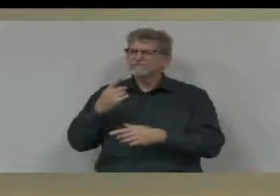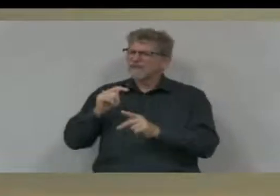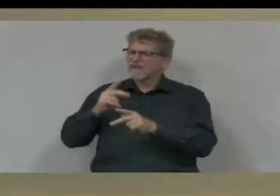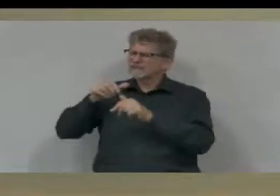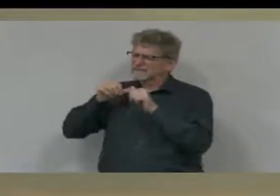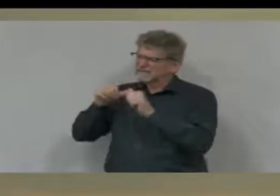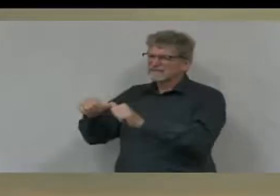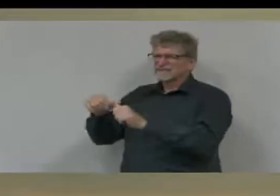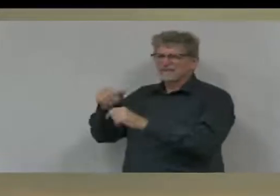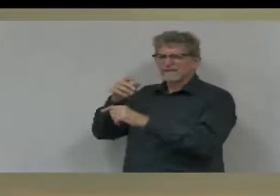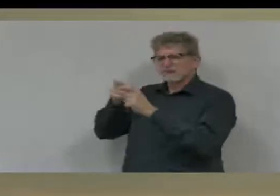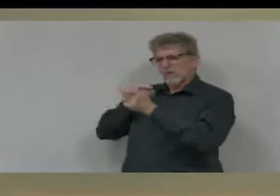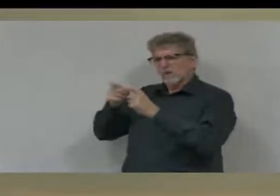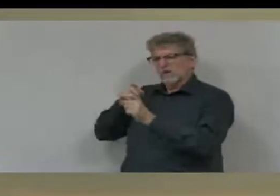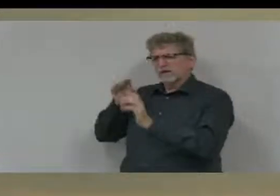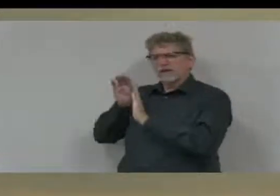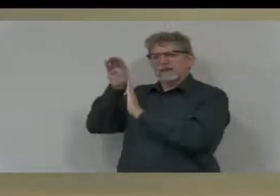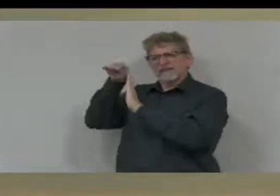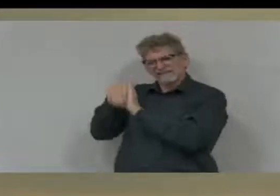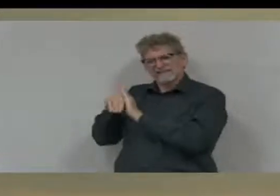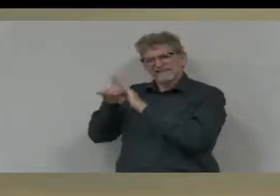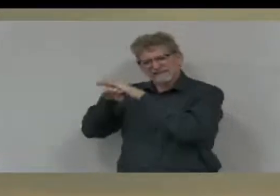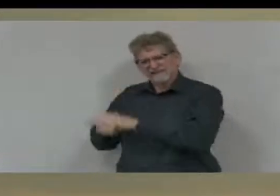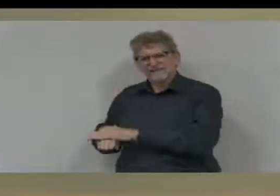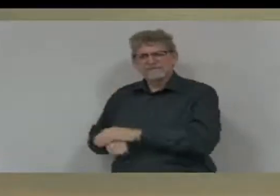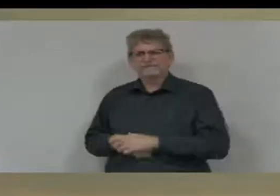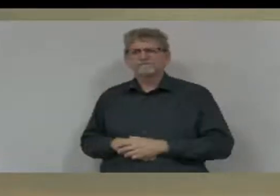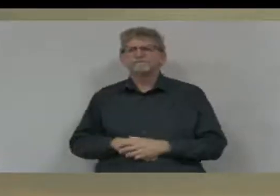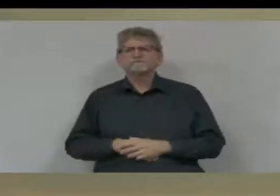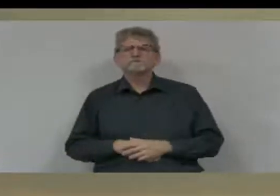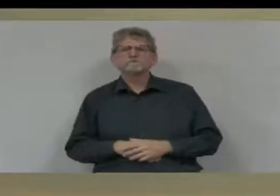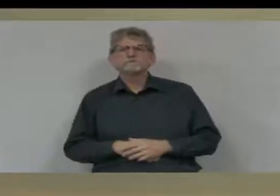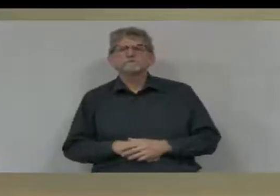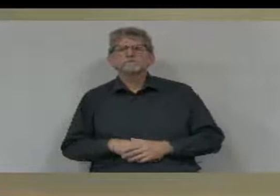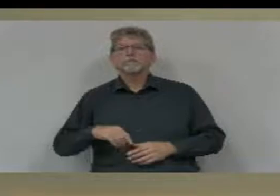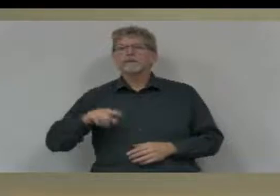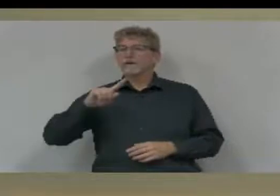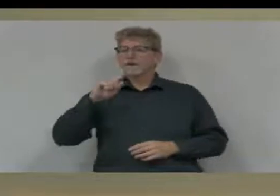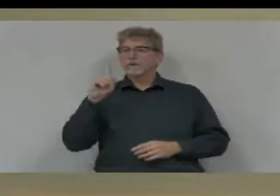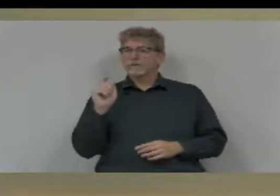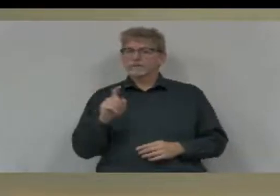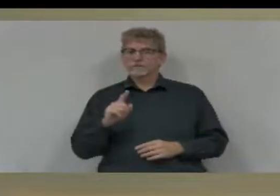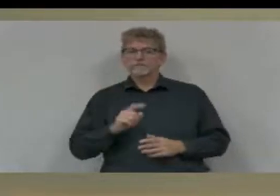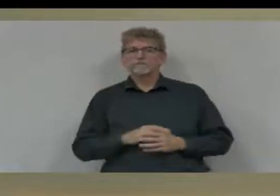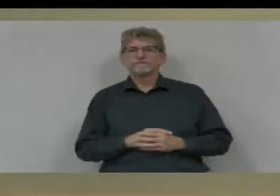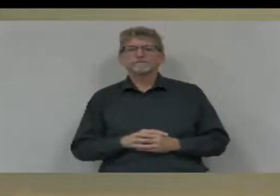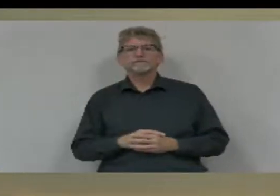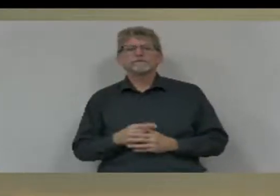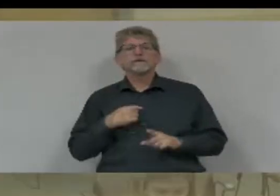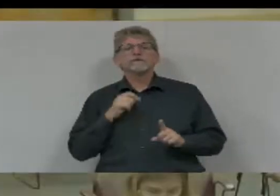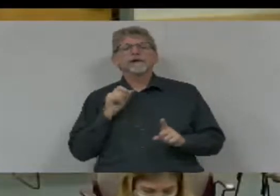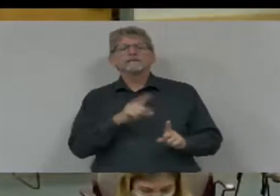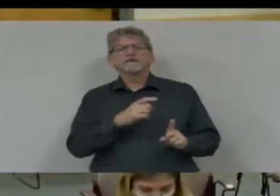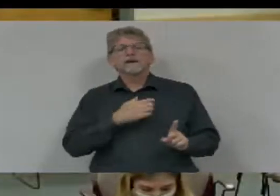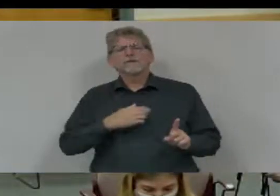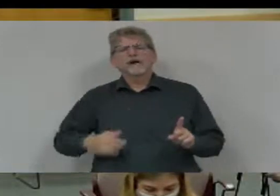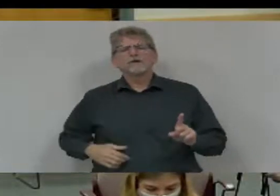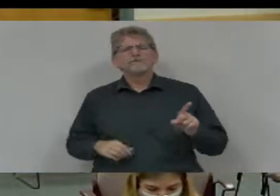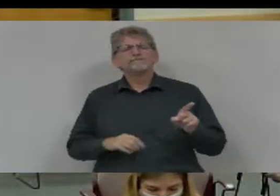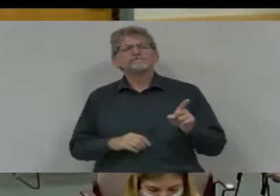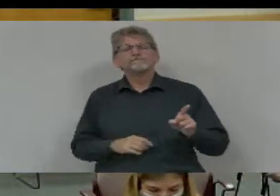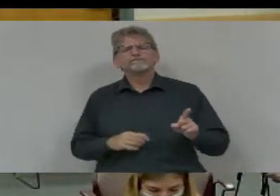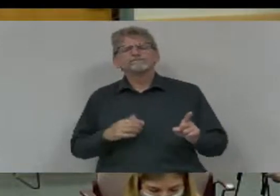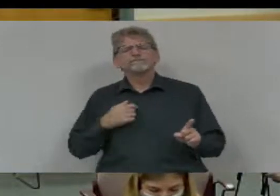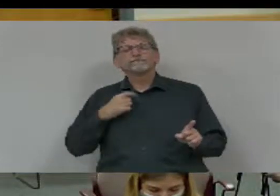Yeah. Mayor Rosworski, wow, I'm so sorry. I spent Monday talking to a lot of businesses in the downtown